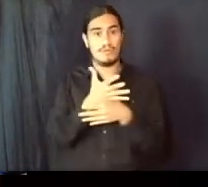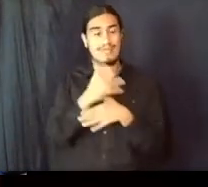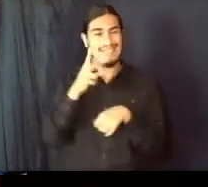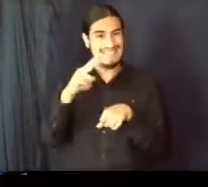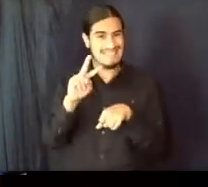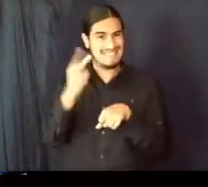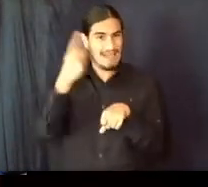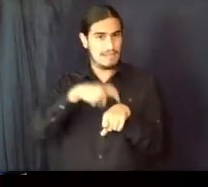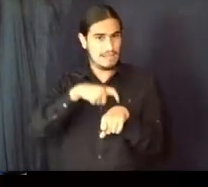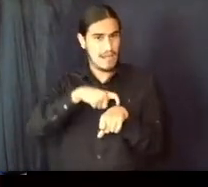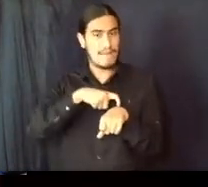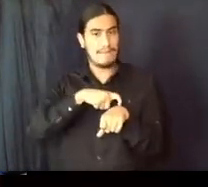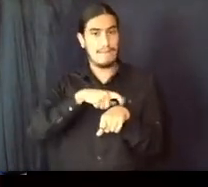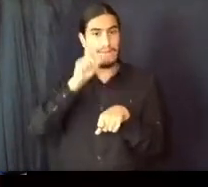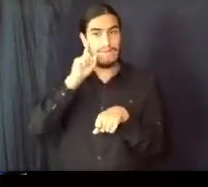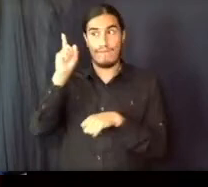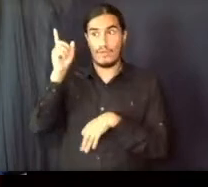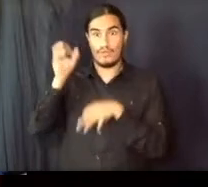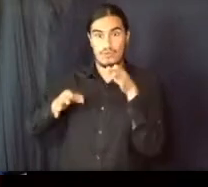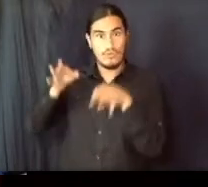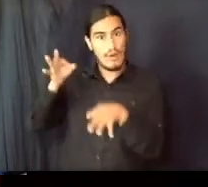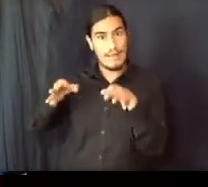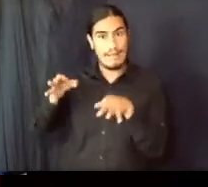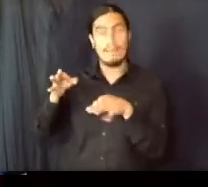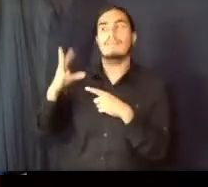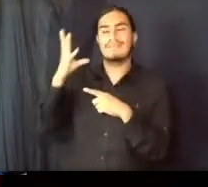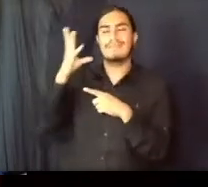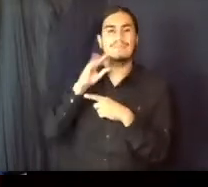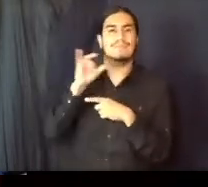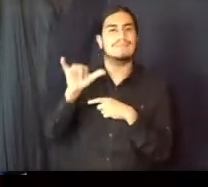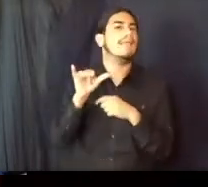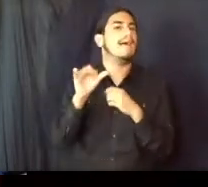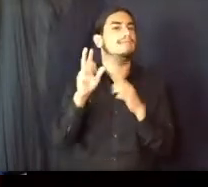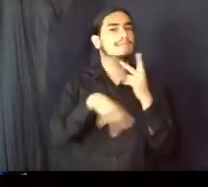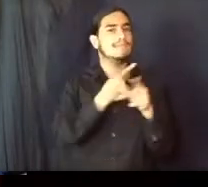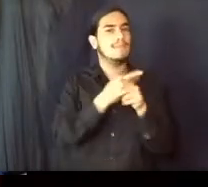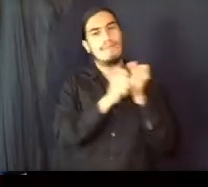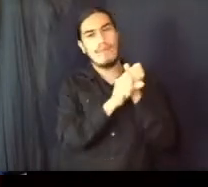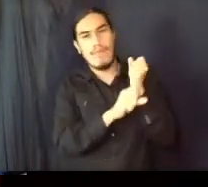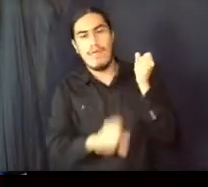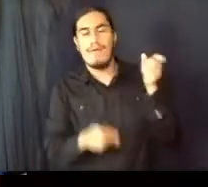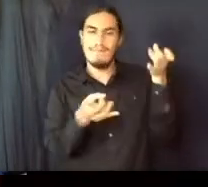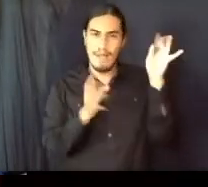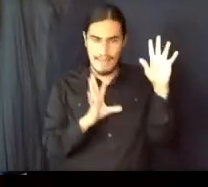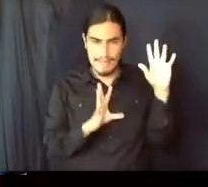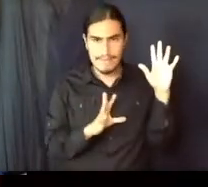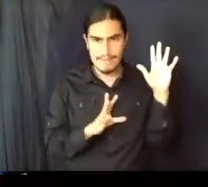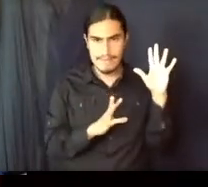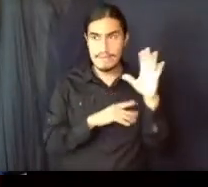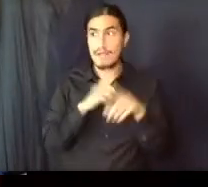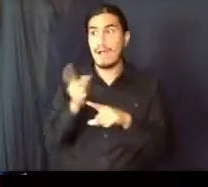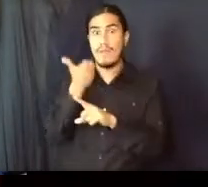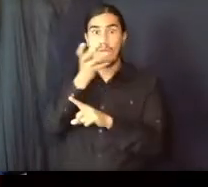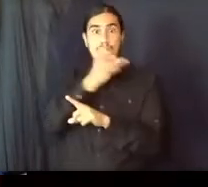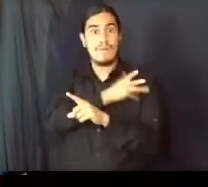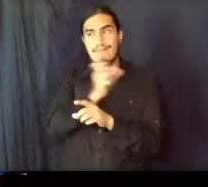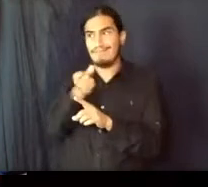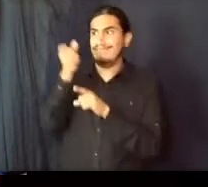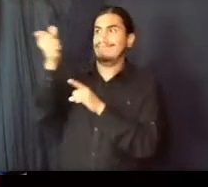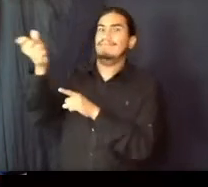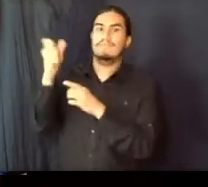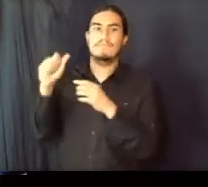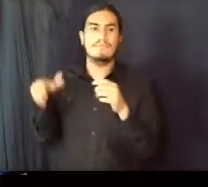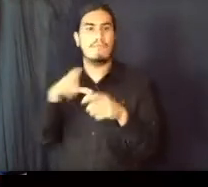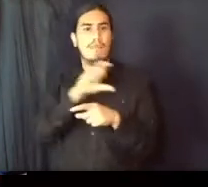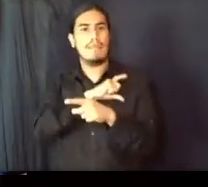trial, is part of this form of slow violence. Uri Jallow was murdered in a German police holding cell in Dessau in January